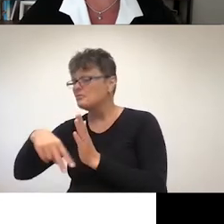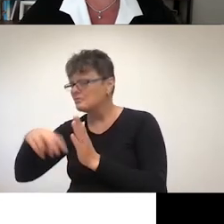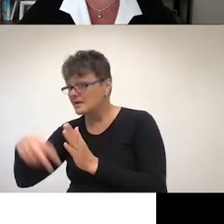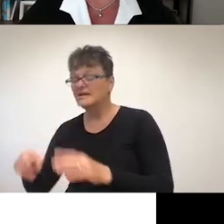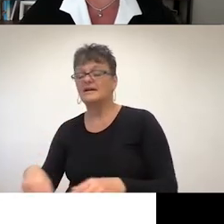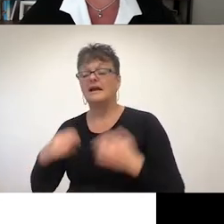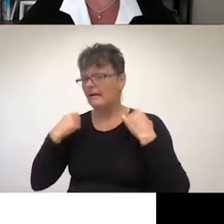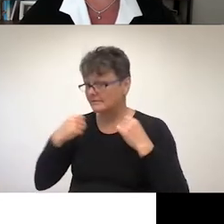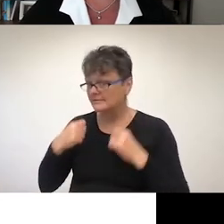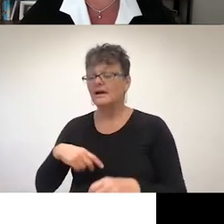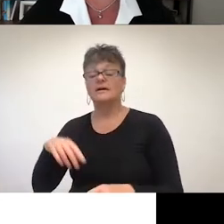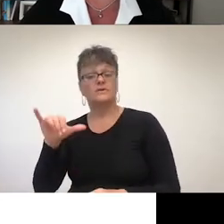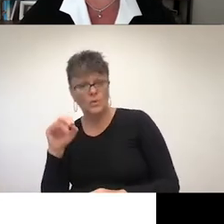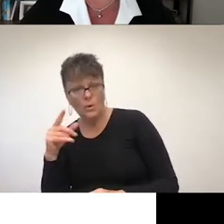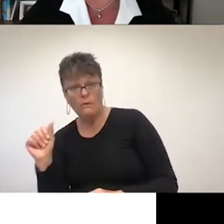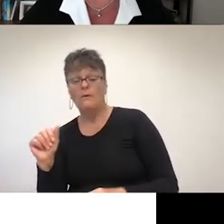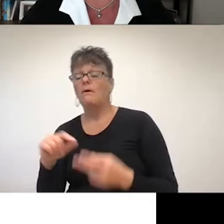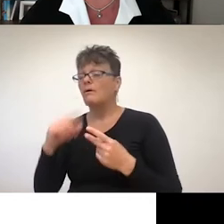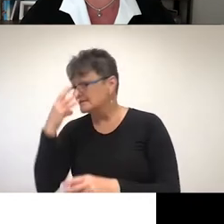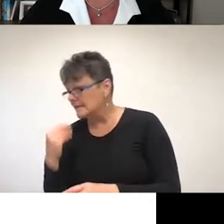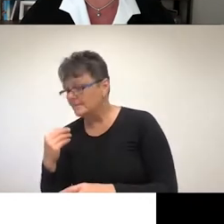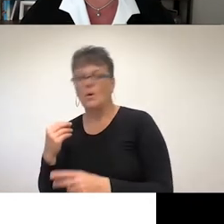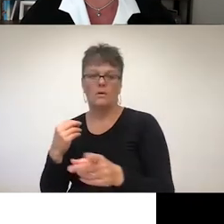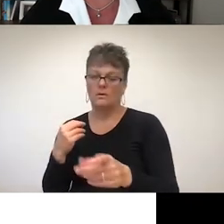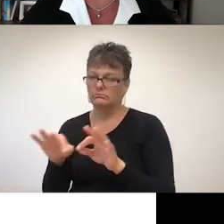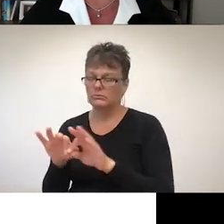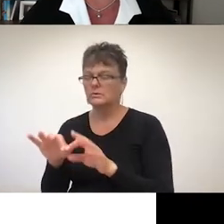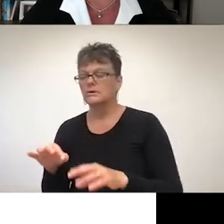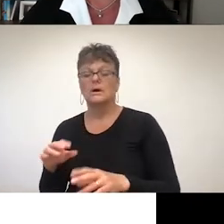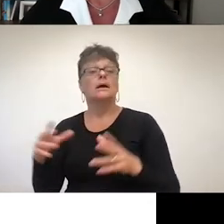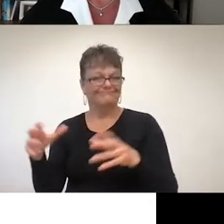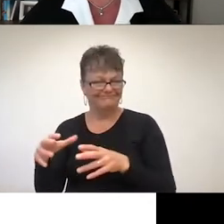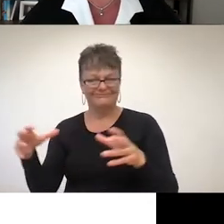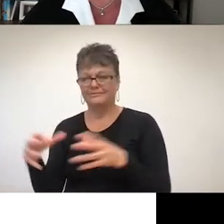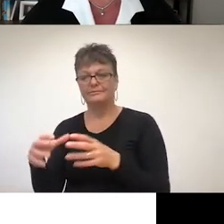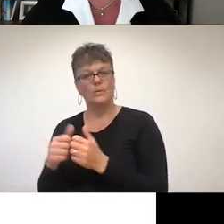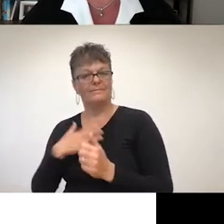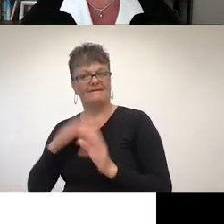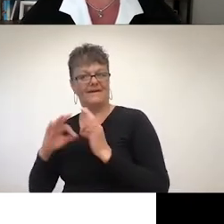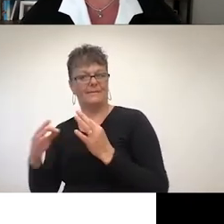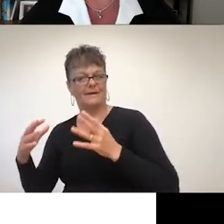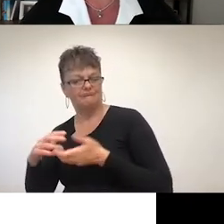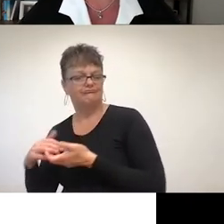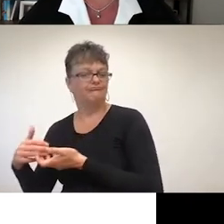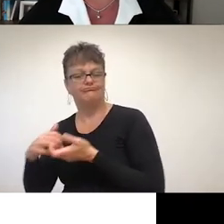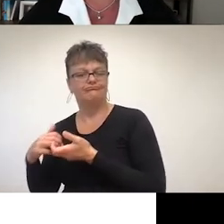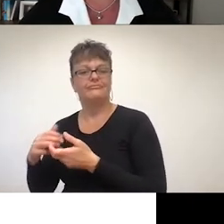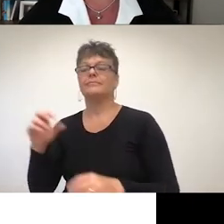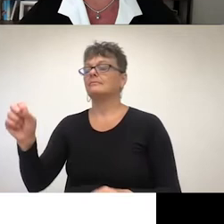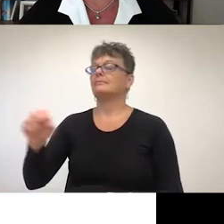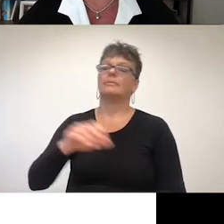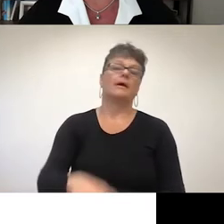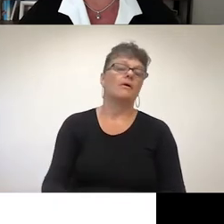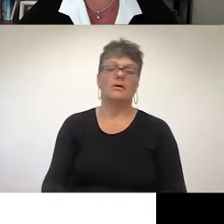activities, yoga, sleep, so important. Spending time with my family, absolutely. I believe in academia